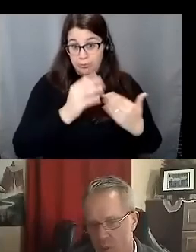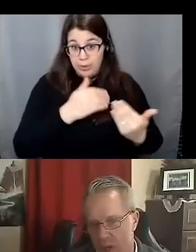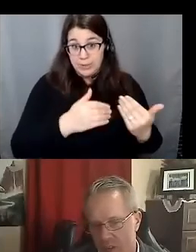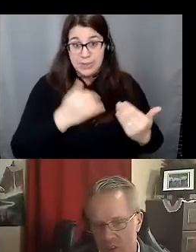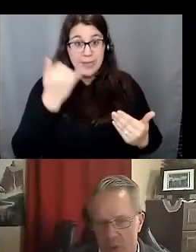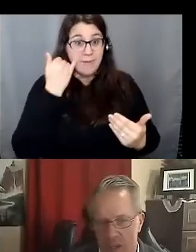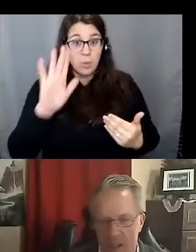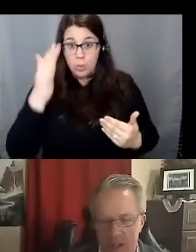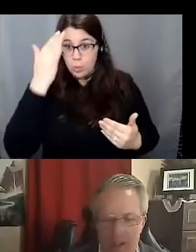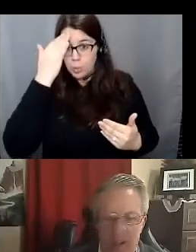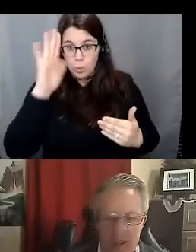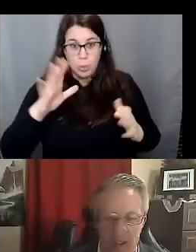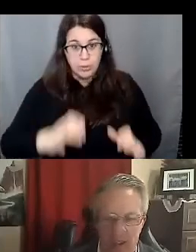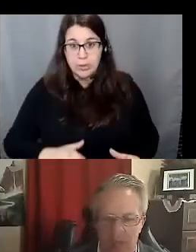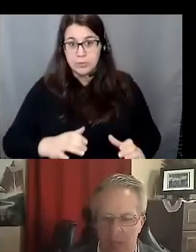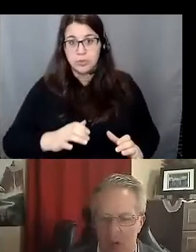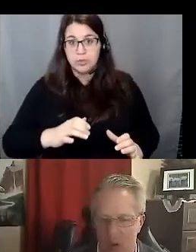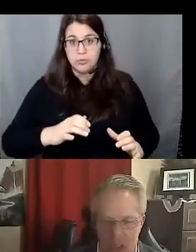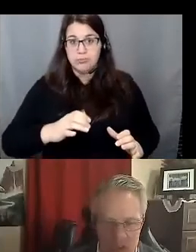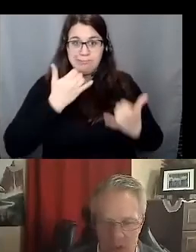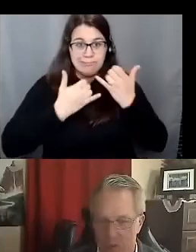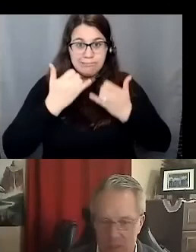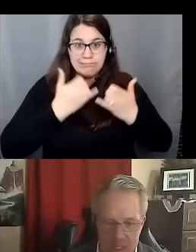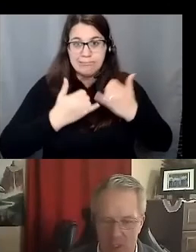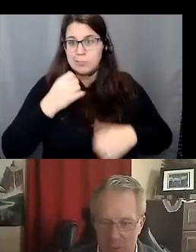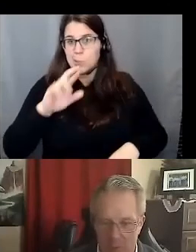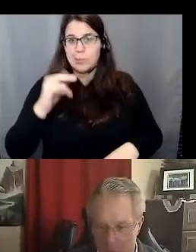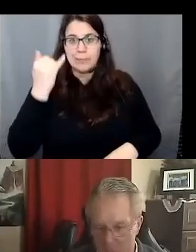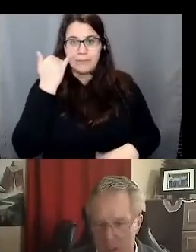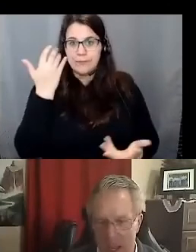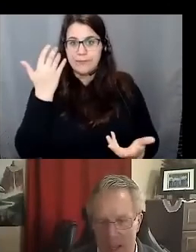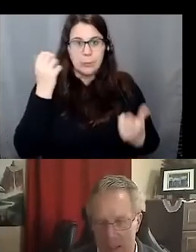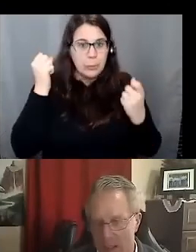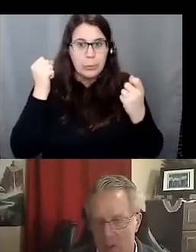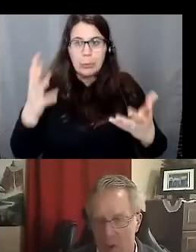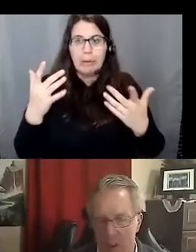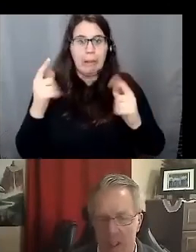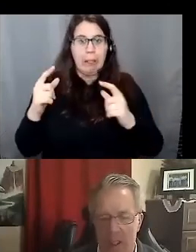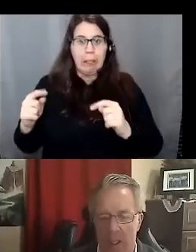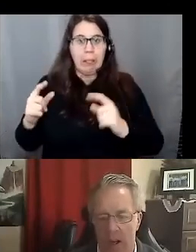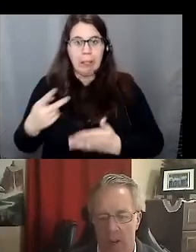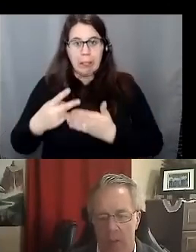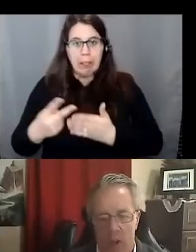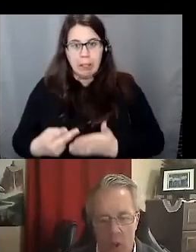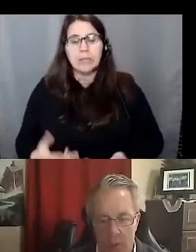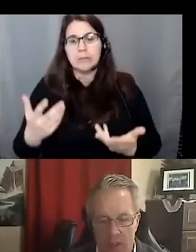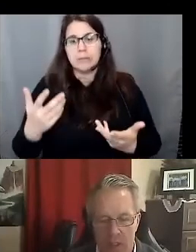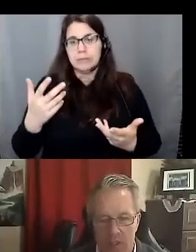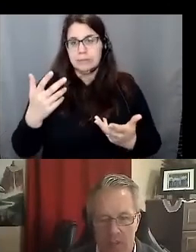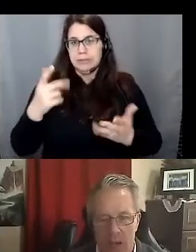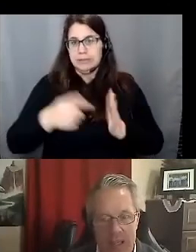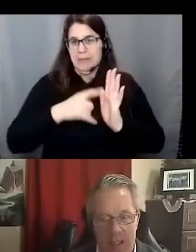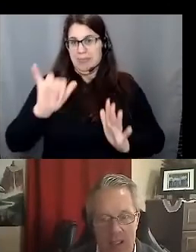questions weren't answered correctly, or you did too many attempts on that and so forth, there could